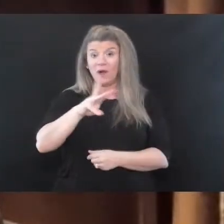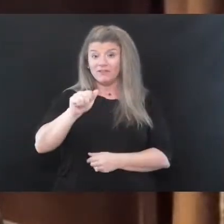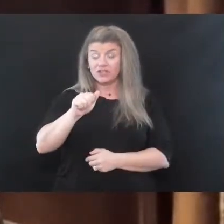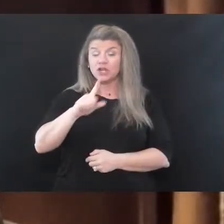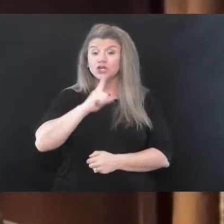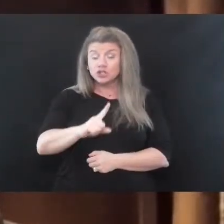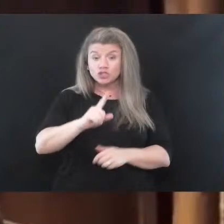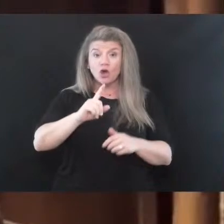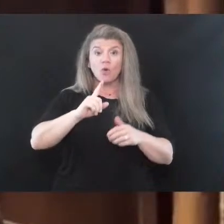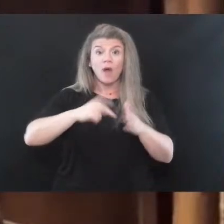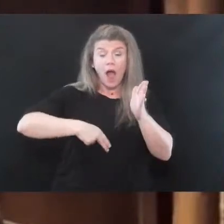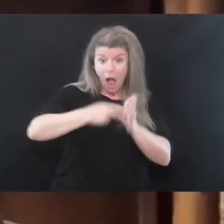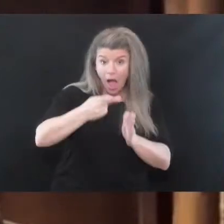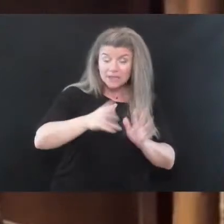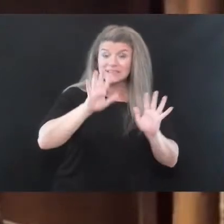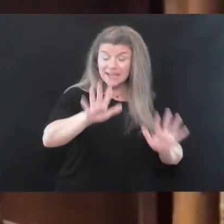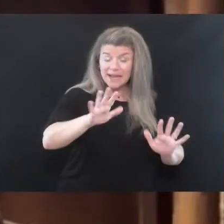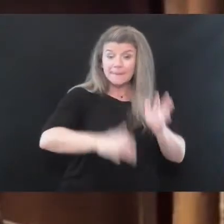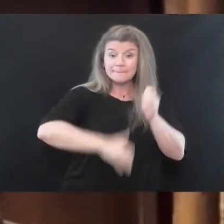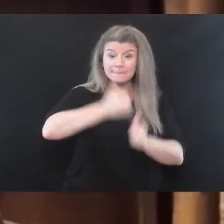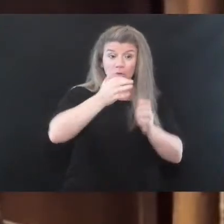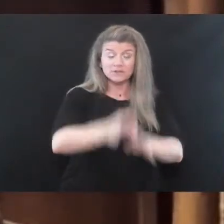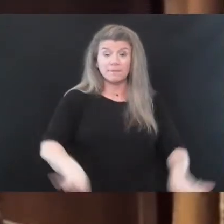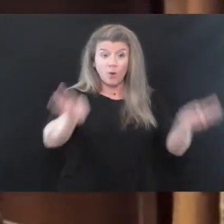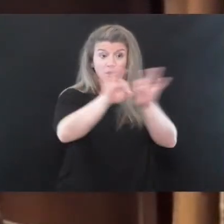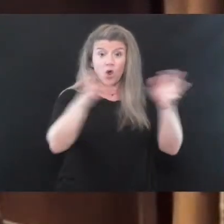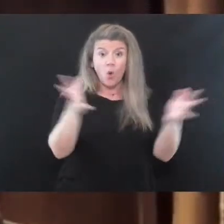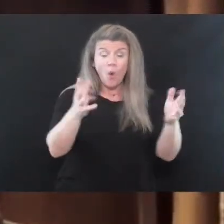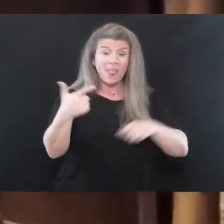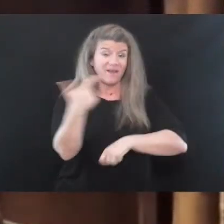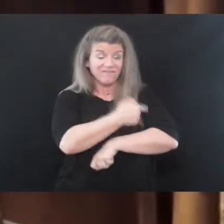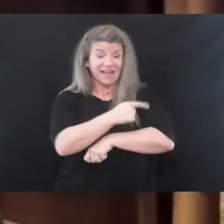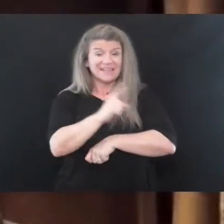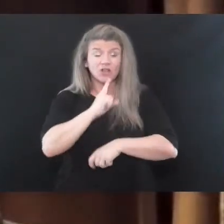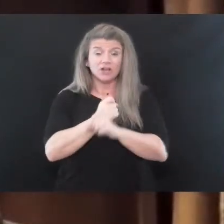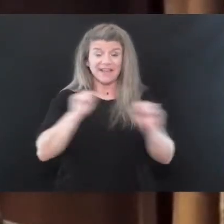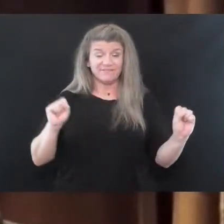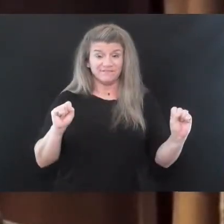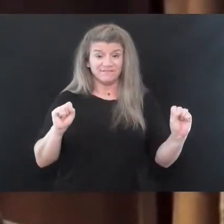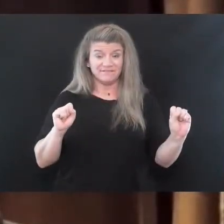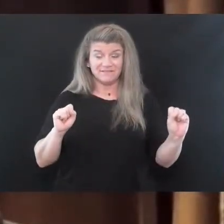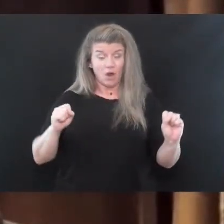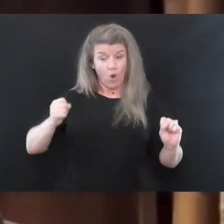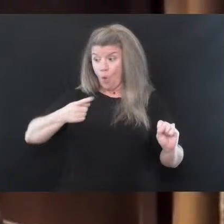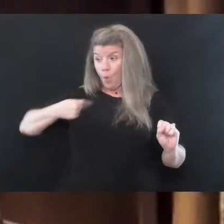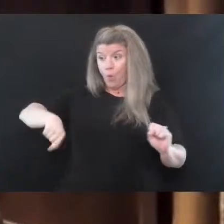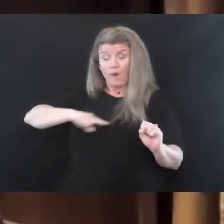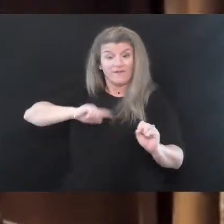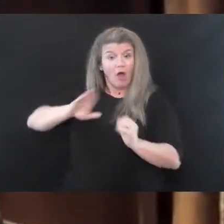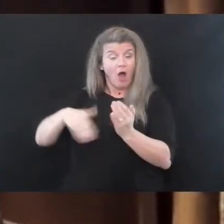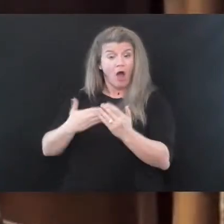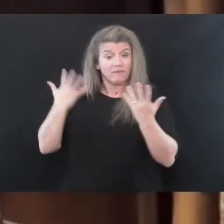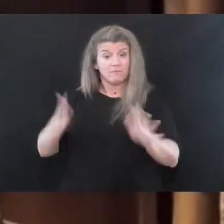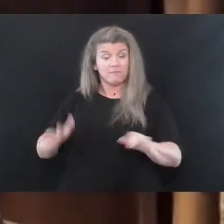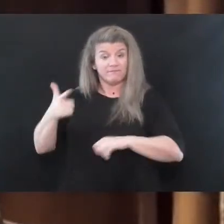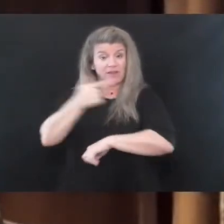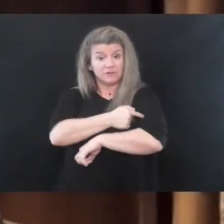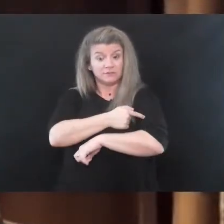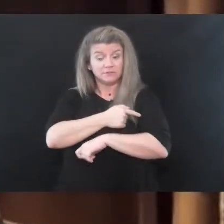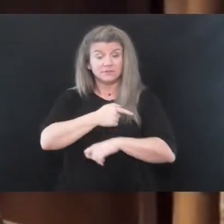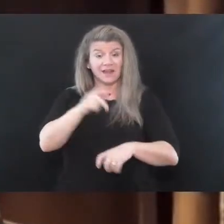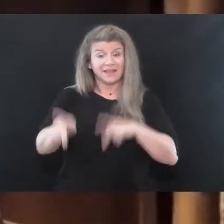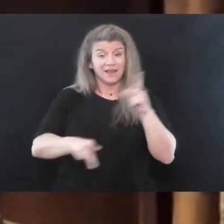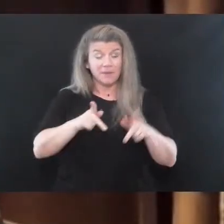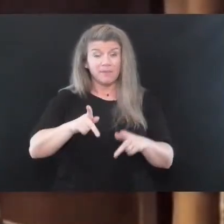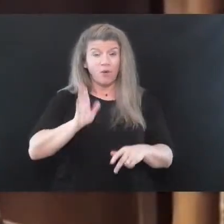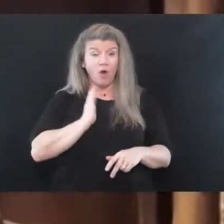So ultimately, as the governor said, these vaccines are very safe. We've all been vaccinated. All of the people that we love the